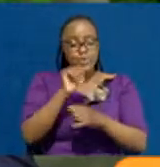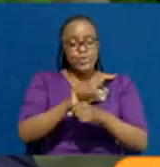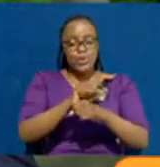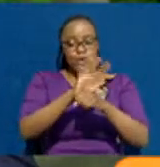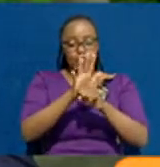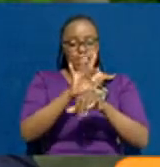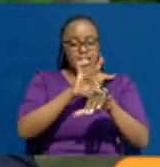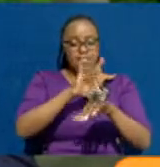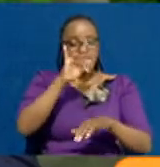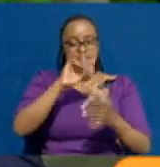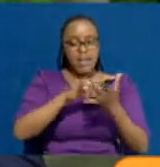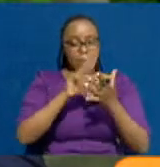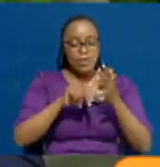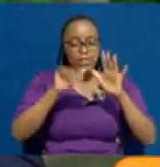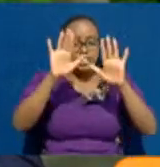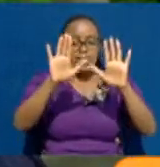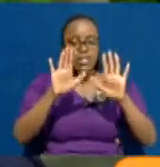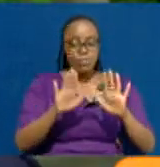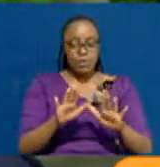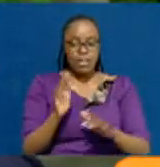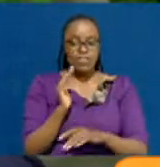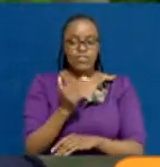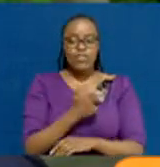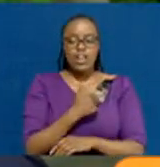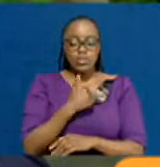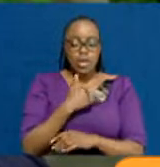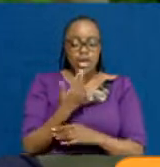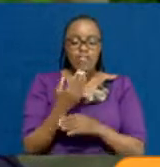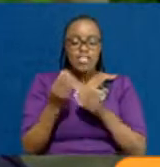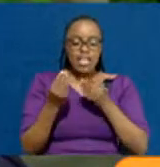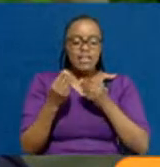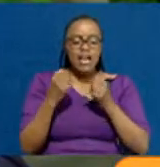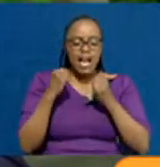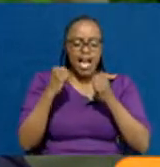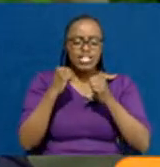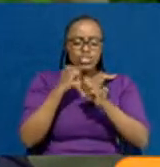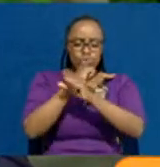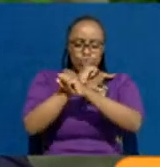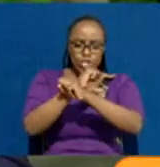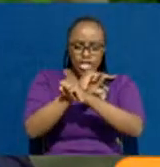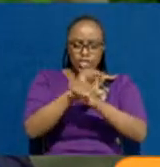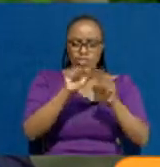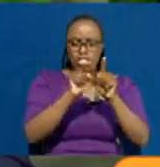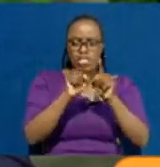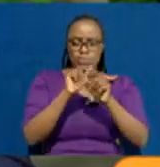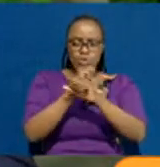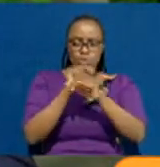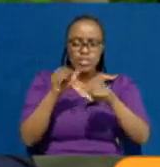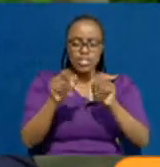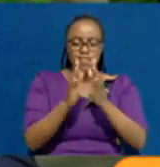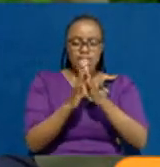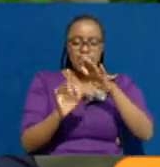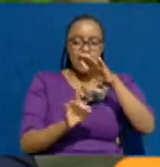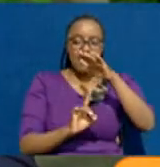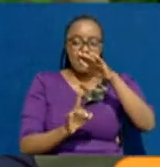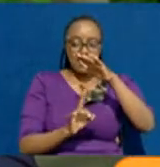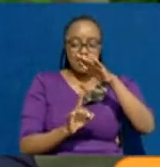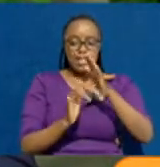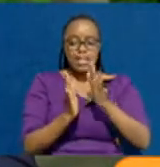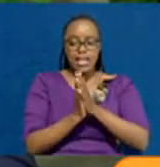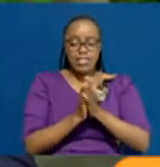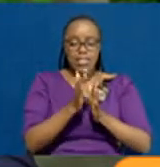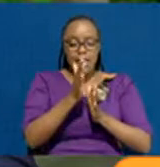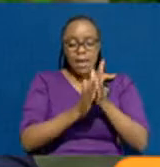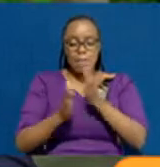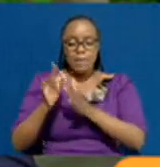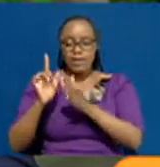So therefore, it's important to have the herd immunity that we so seek to acquire. And the ministry's plan